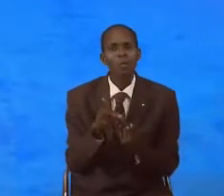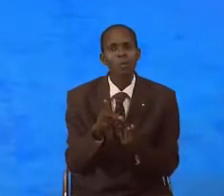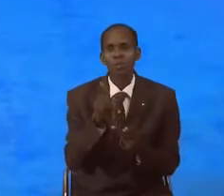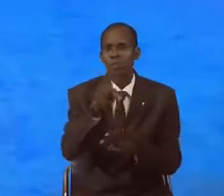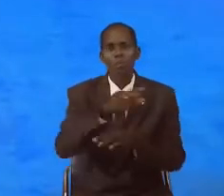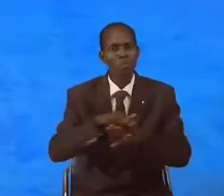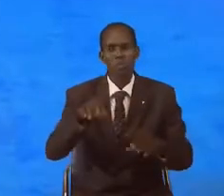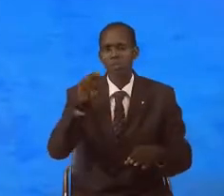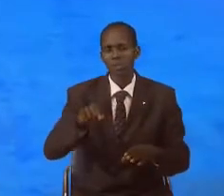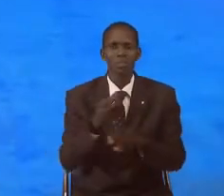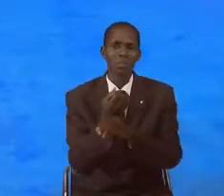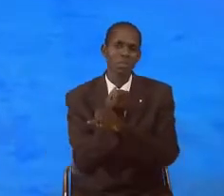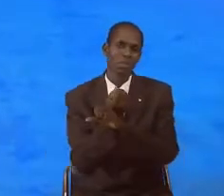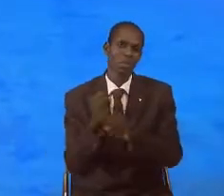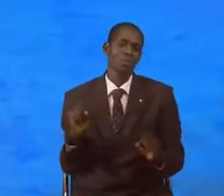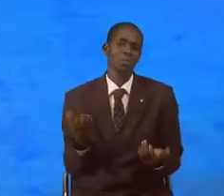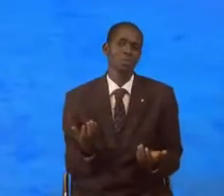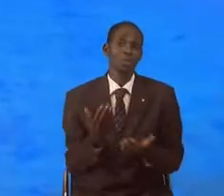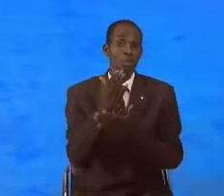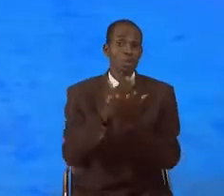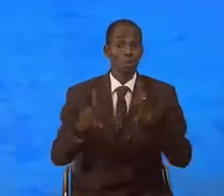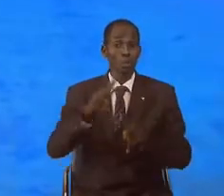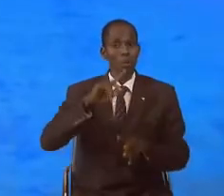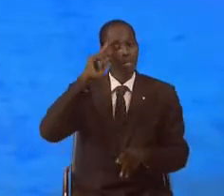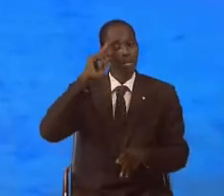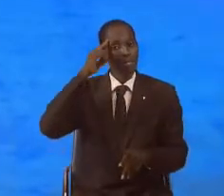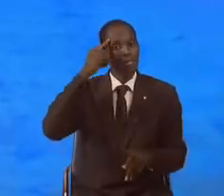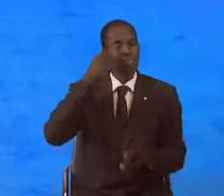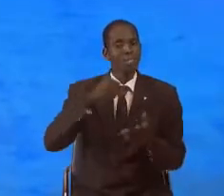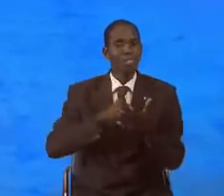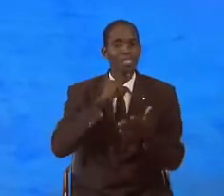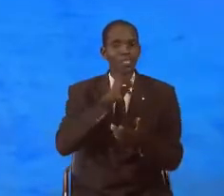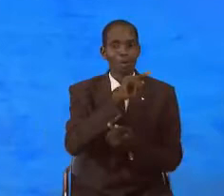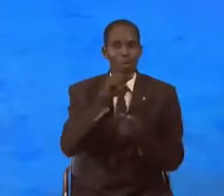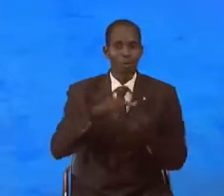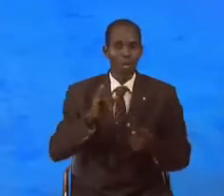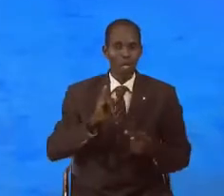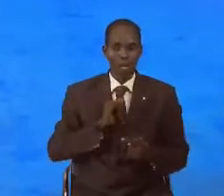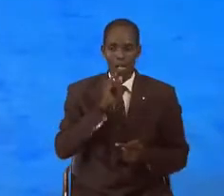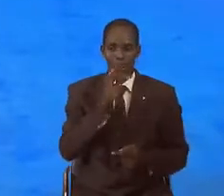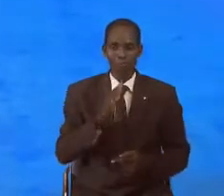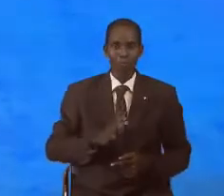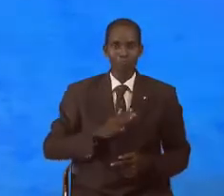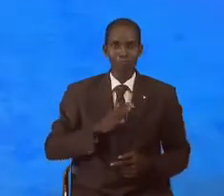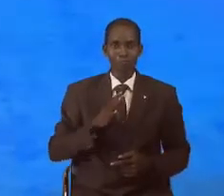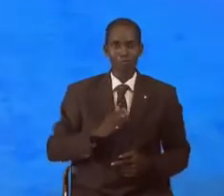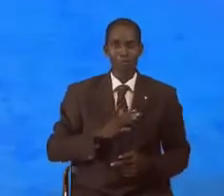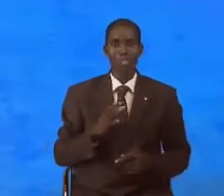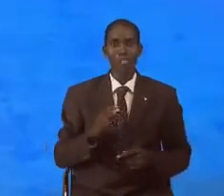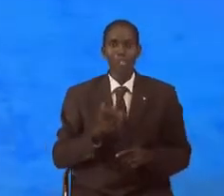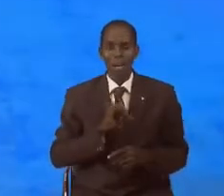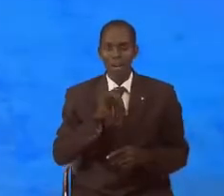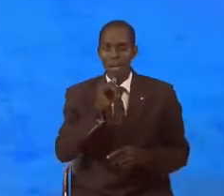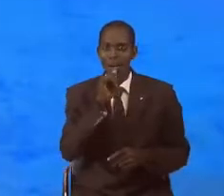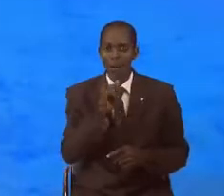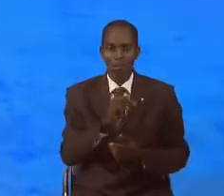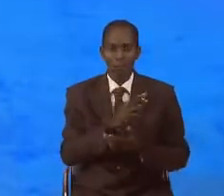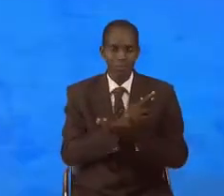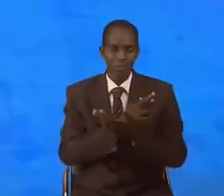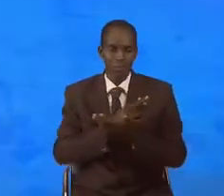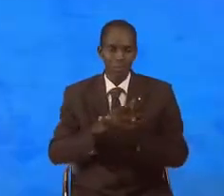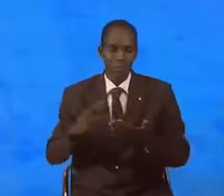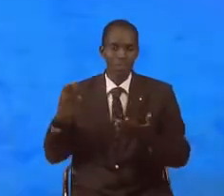If you are perfect, how do you need salvation? Some people think it is when I am upright, I